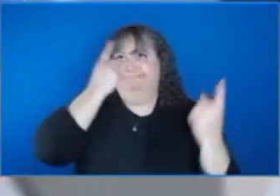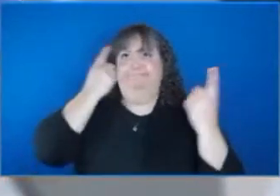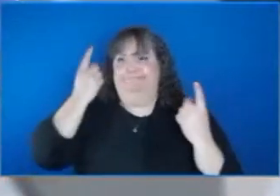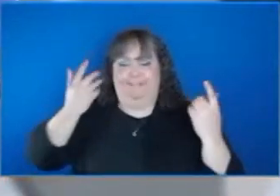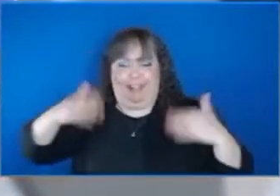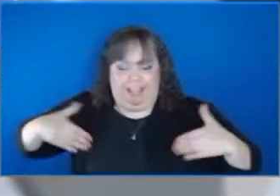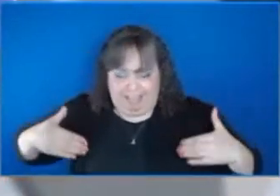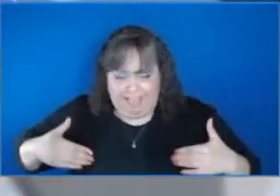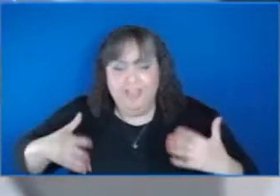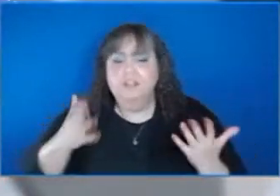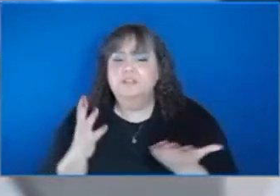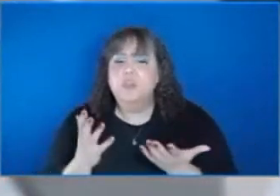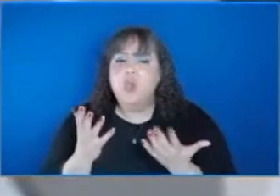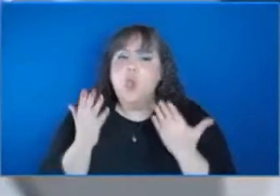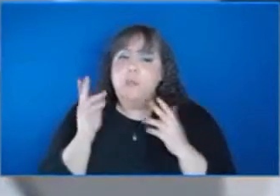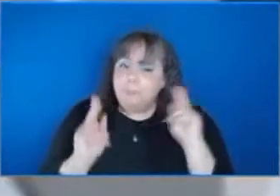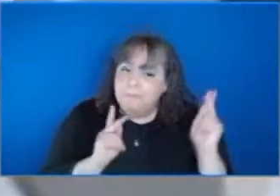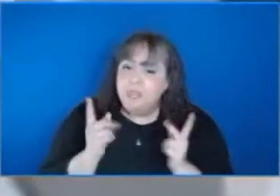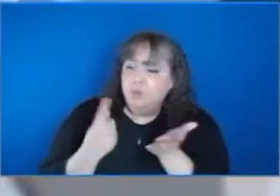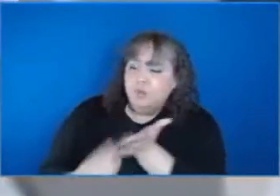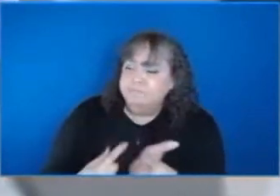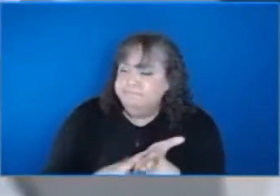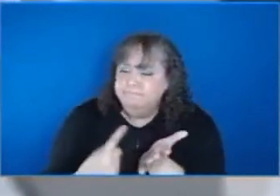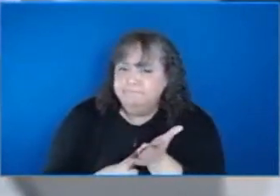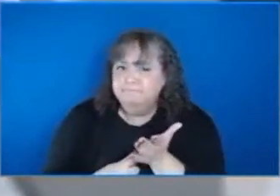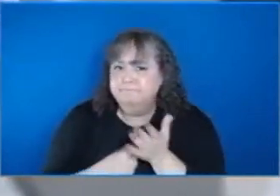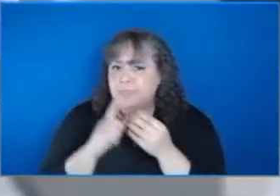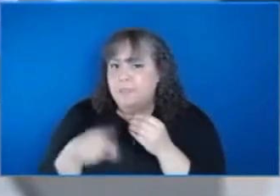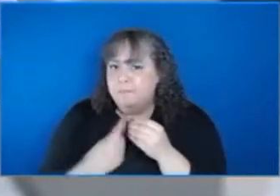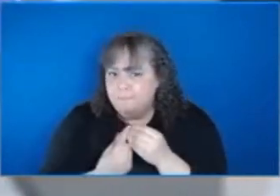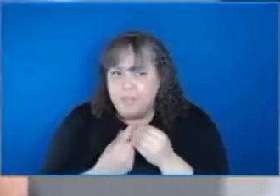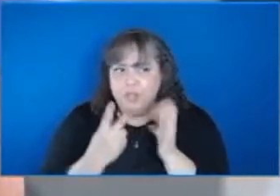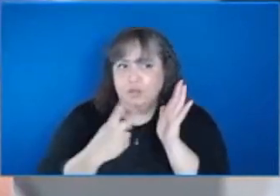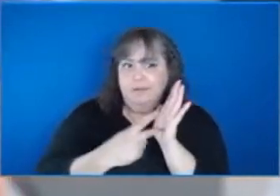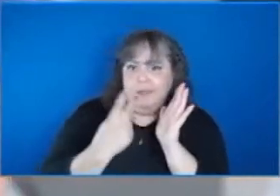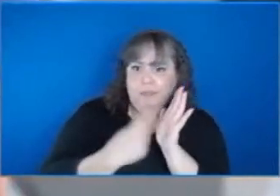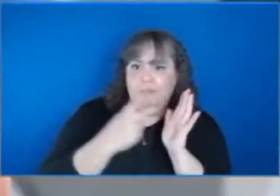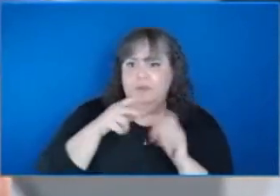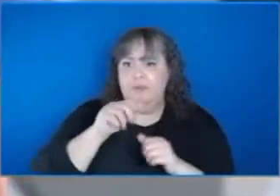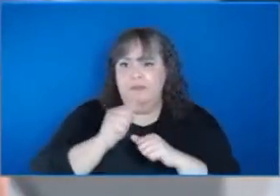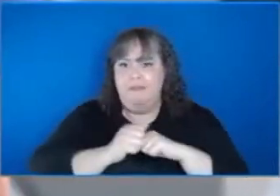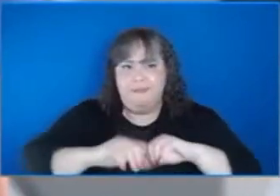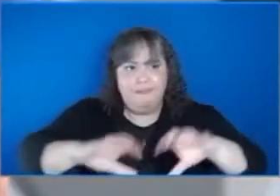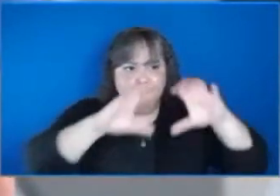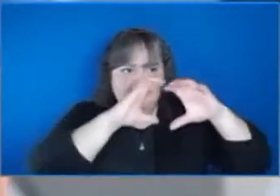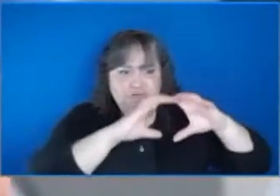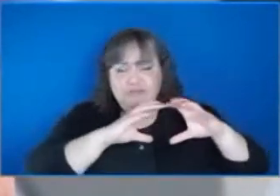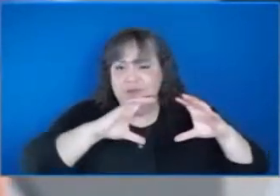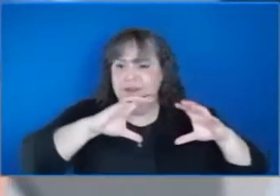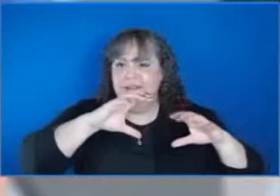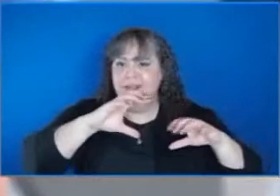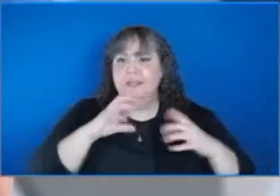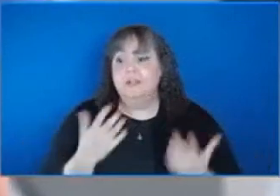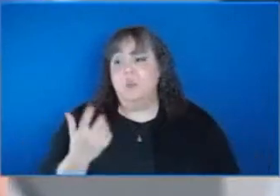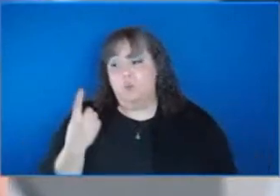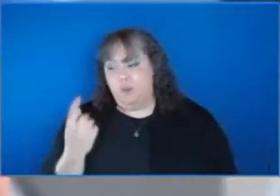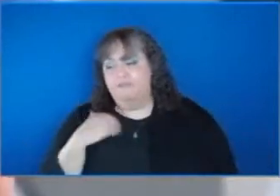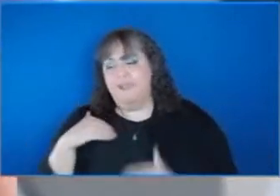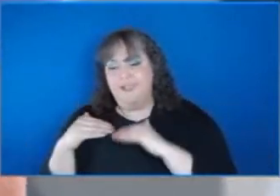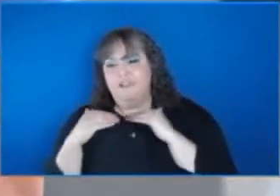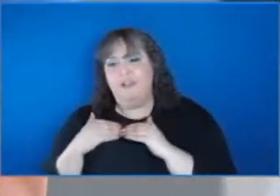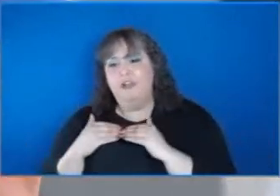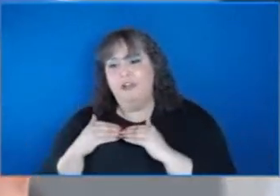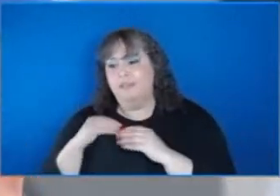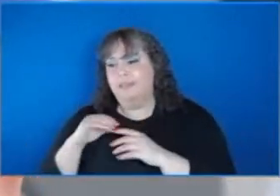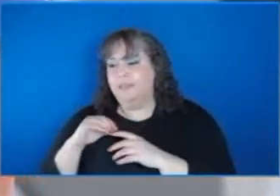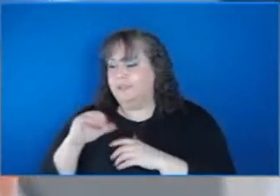and planetary defense conferences, this whole idea of a double asteroid system. Actually, one of my colleagues, Andy Ching at APL, was one of the ones who originated it. He likes